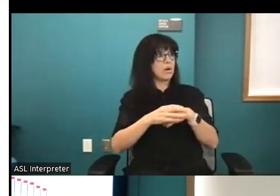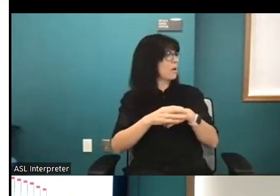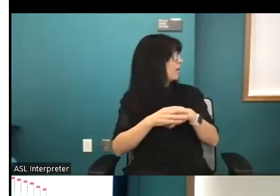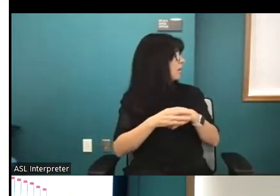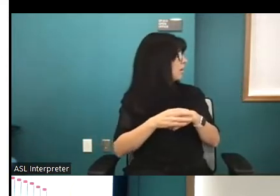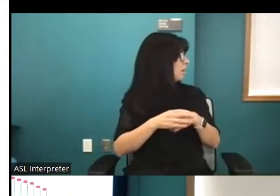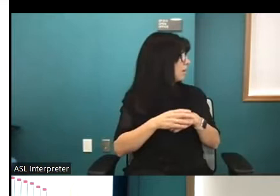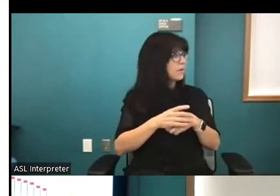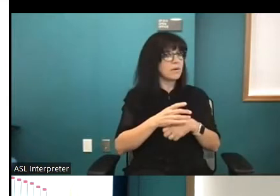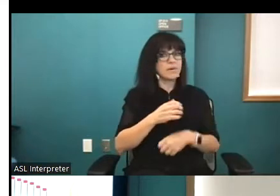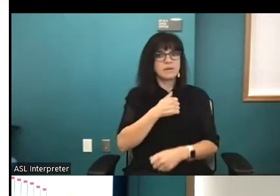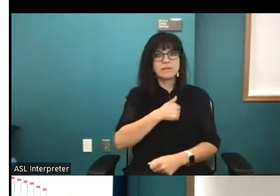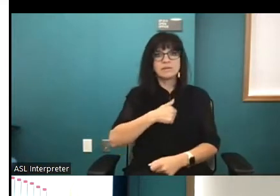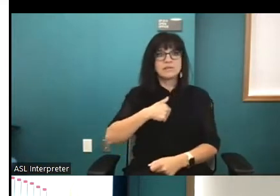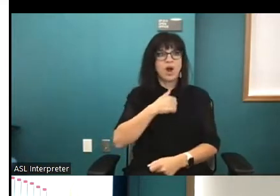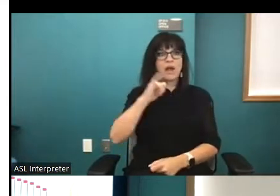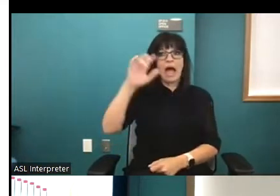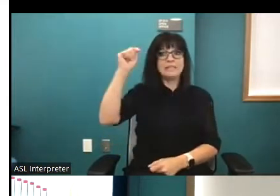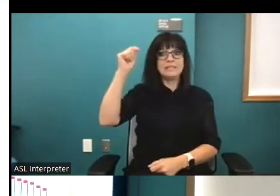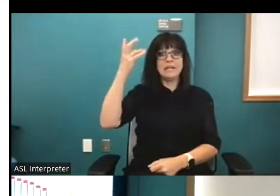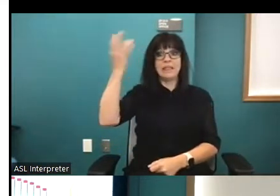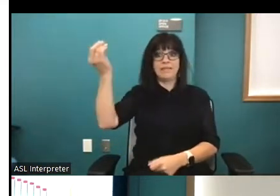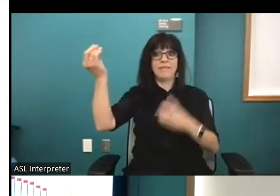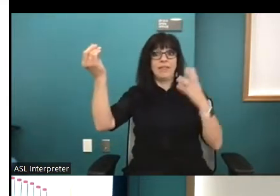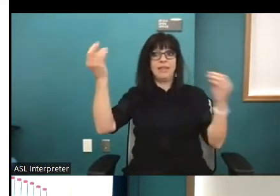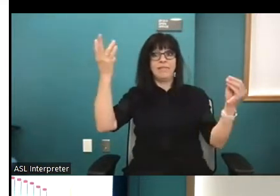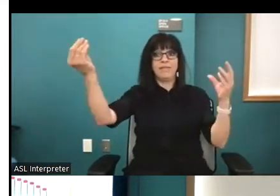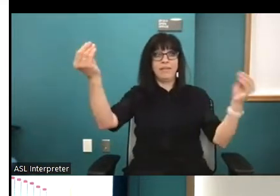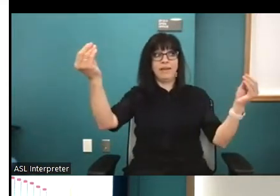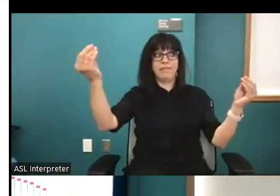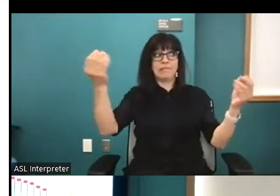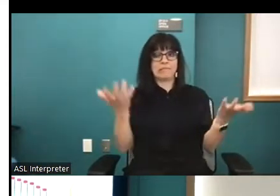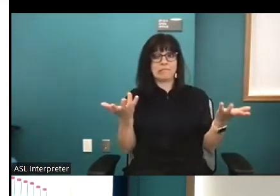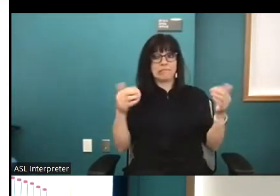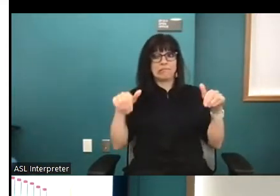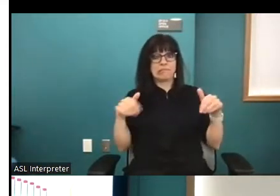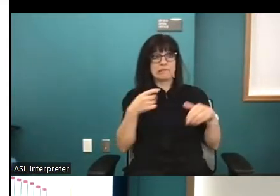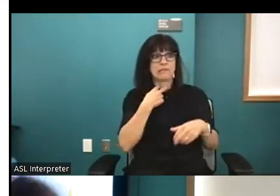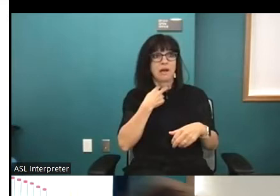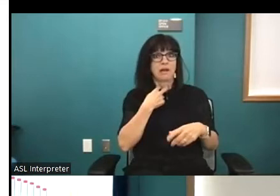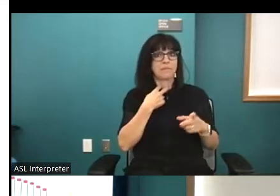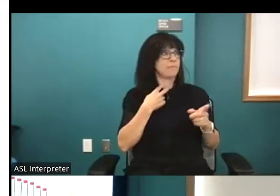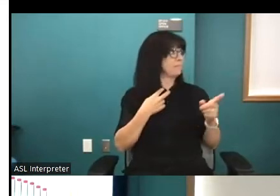Sorry, guys. Our IT, everybody's in meetings. So, no.